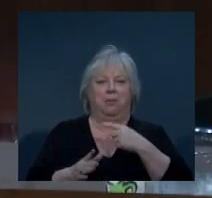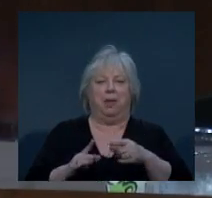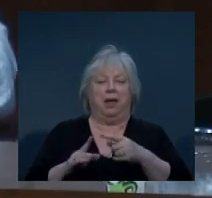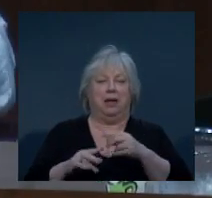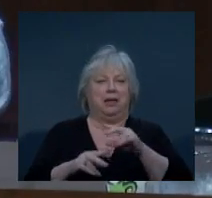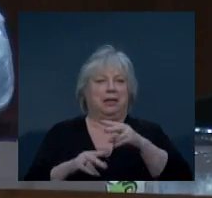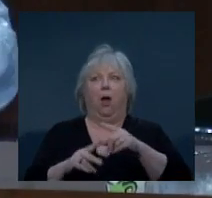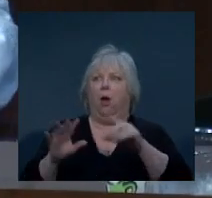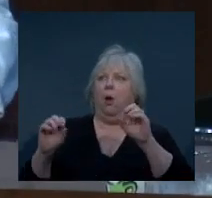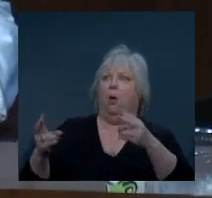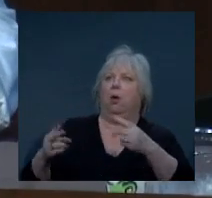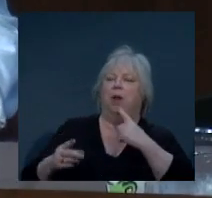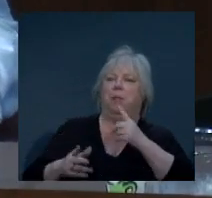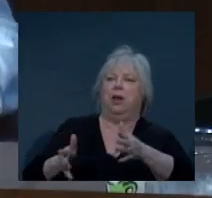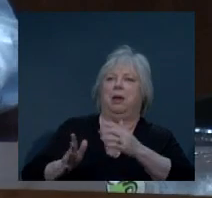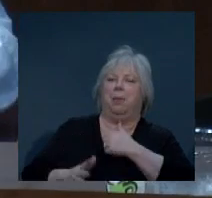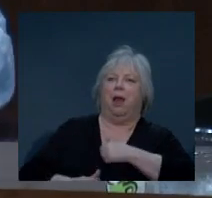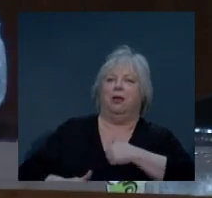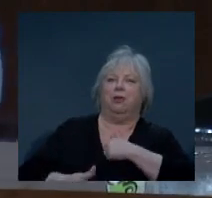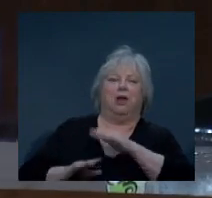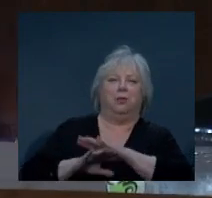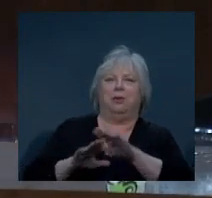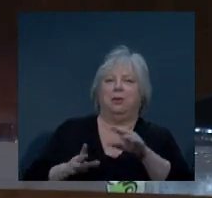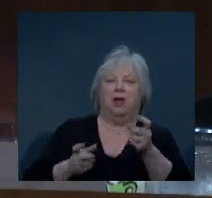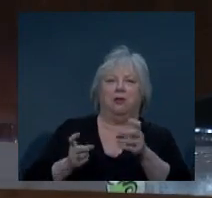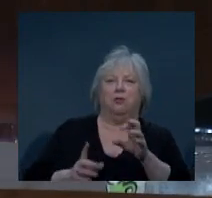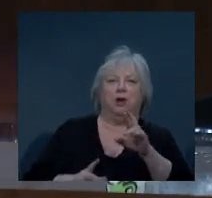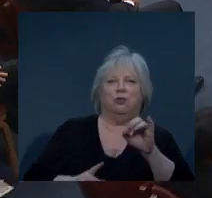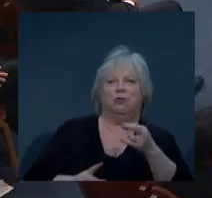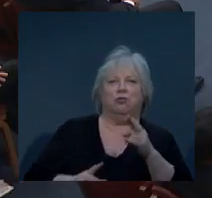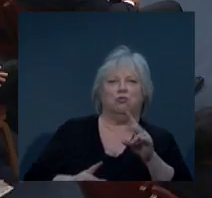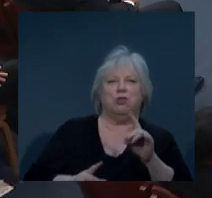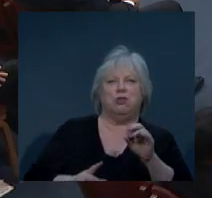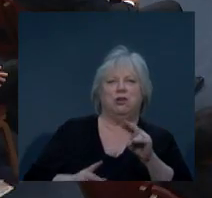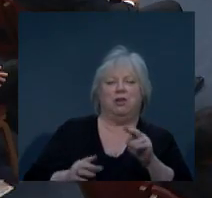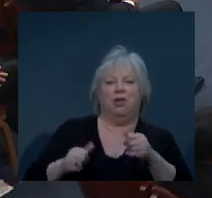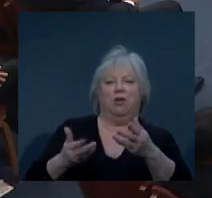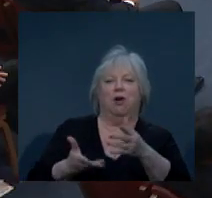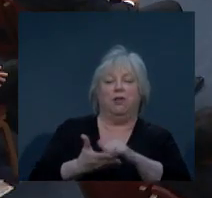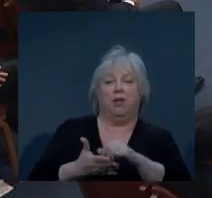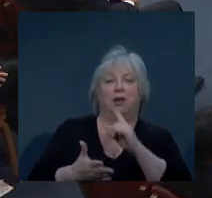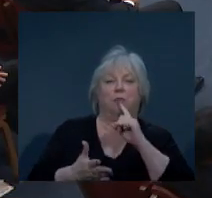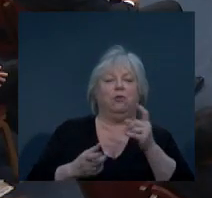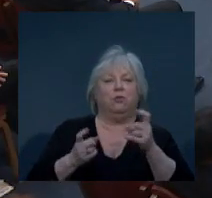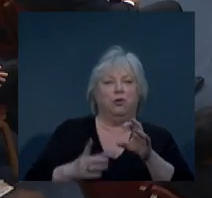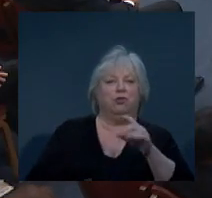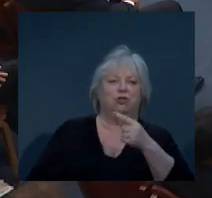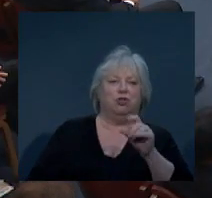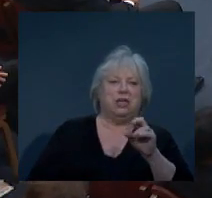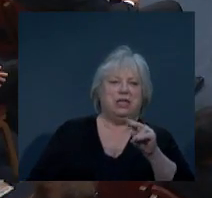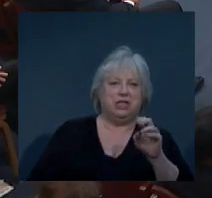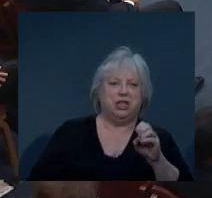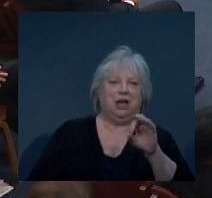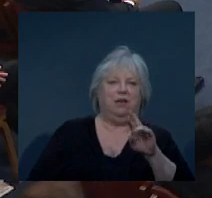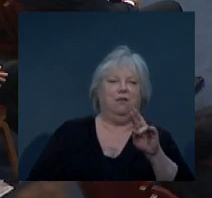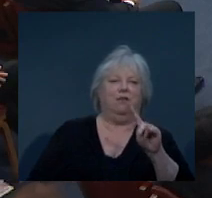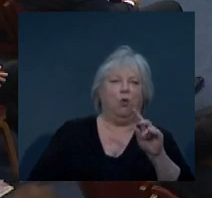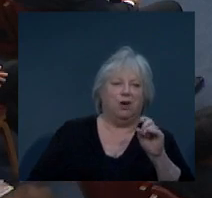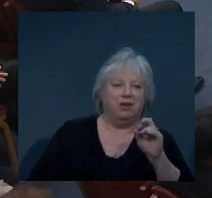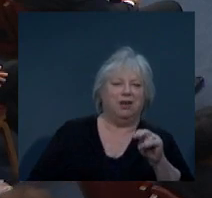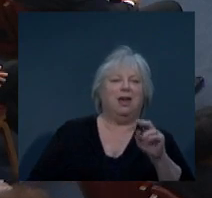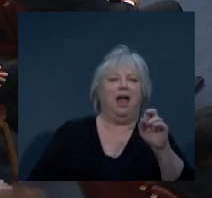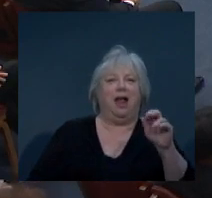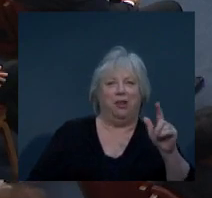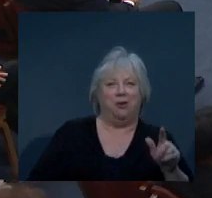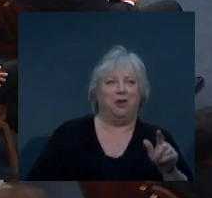time. apologize. That's Let me okay. correct the record. It was not Director Richardson that offered that. It was Director Gene Fortson. There you go. Thank you. You said it the first